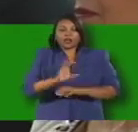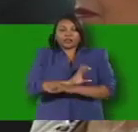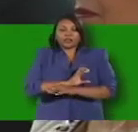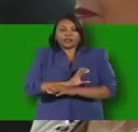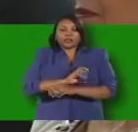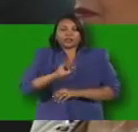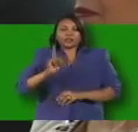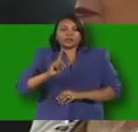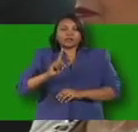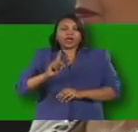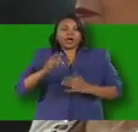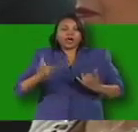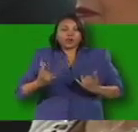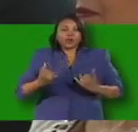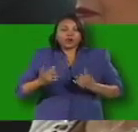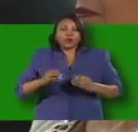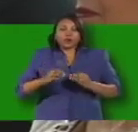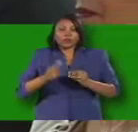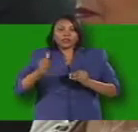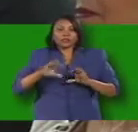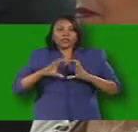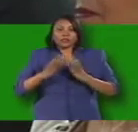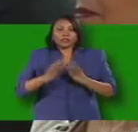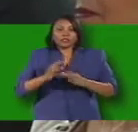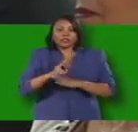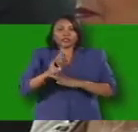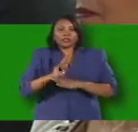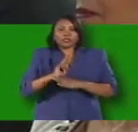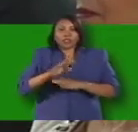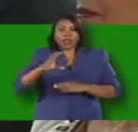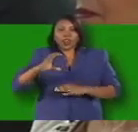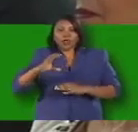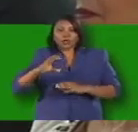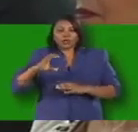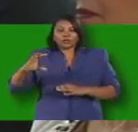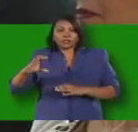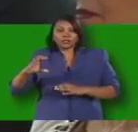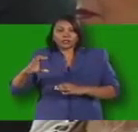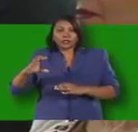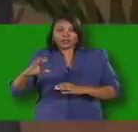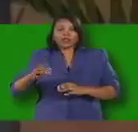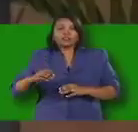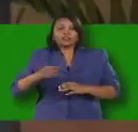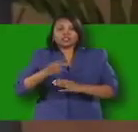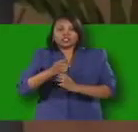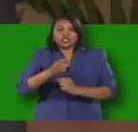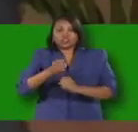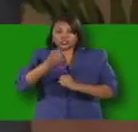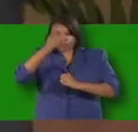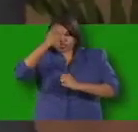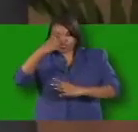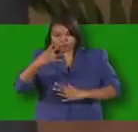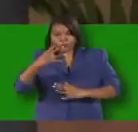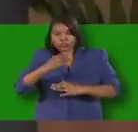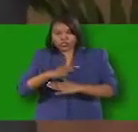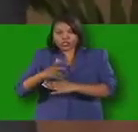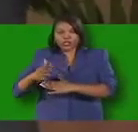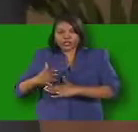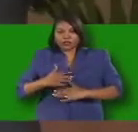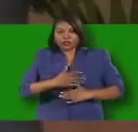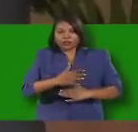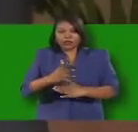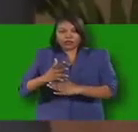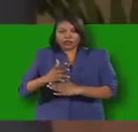of our services, all of our applications to the cloud, that is the distributed servers connected together